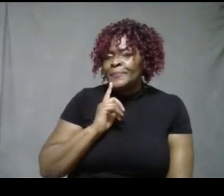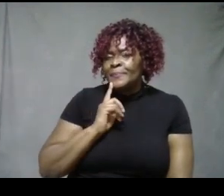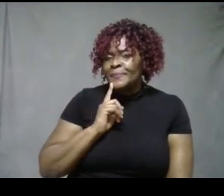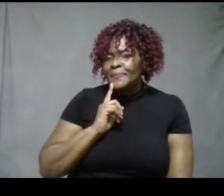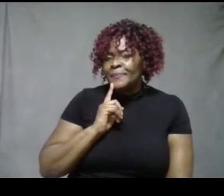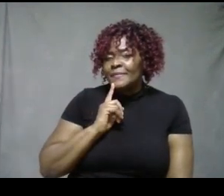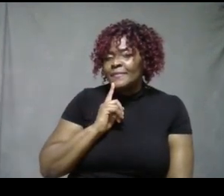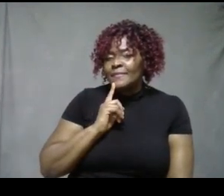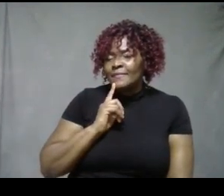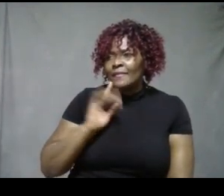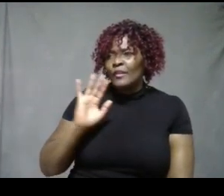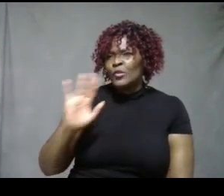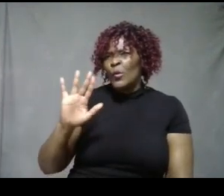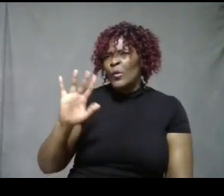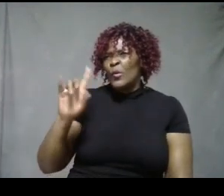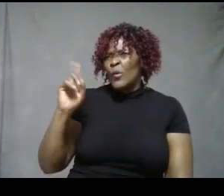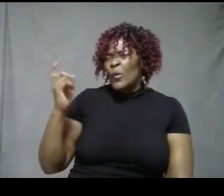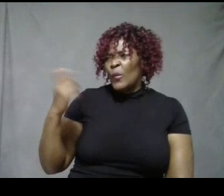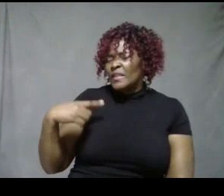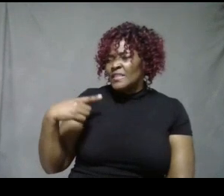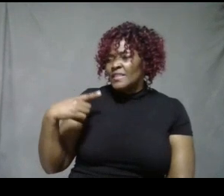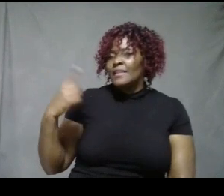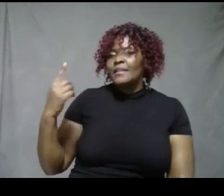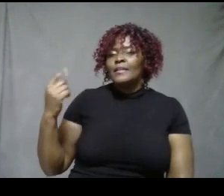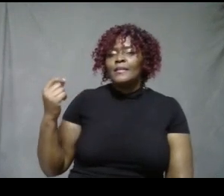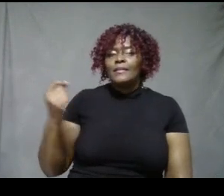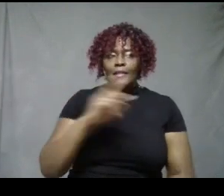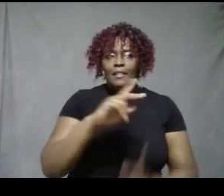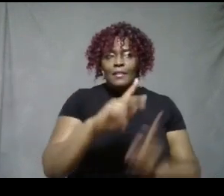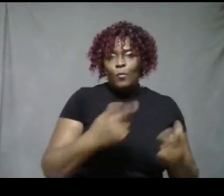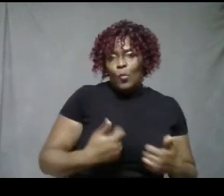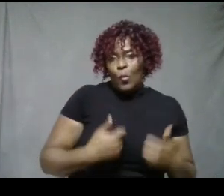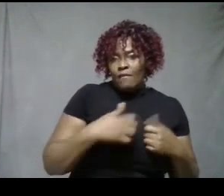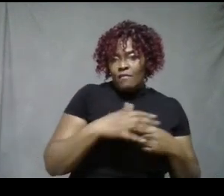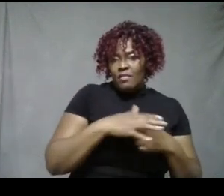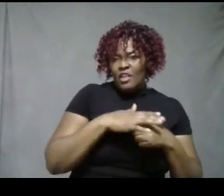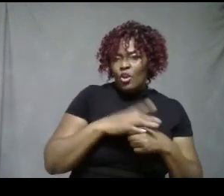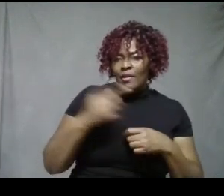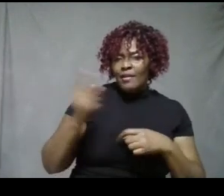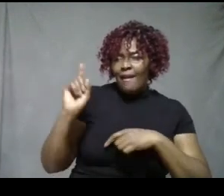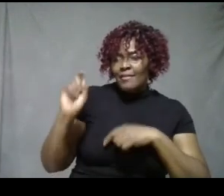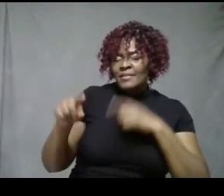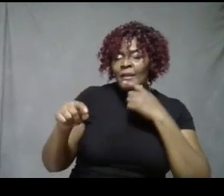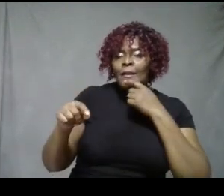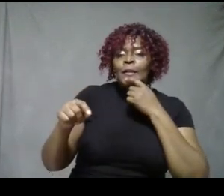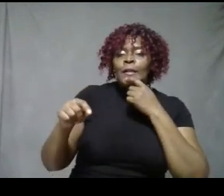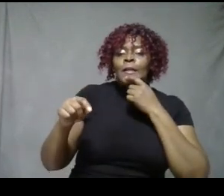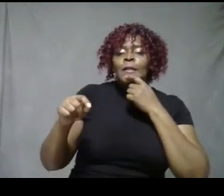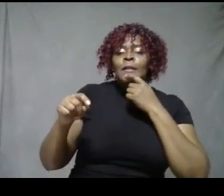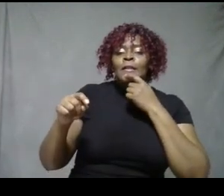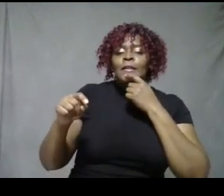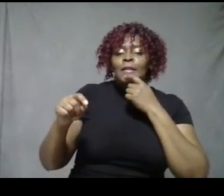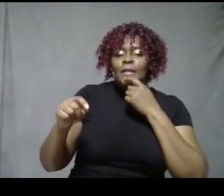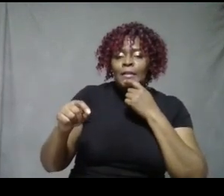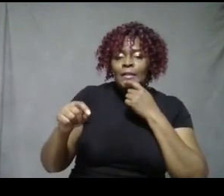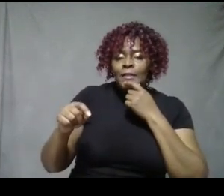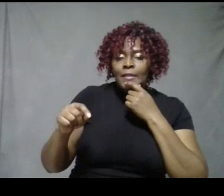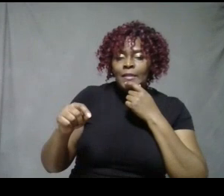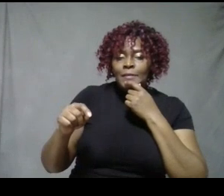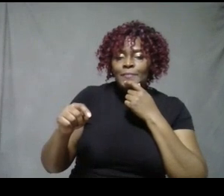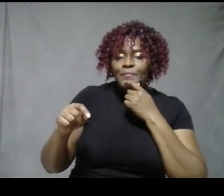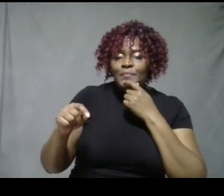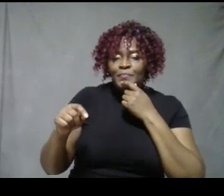to address your question that has been asked by citizens specifically, absence proving that